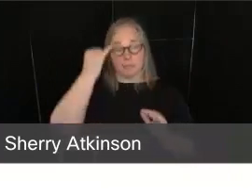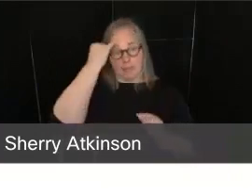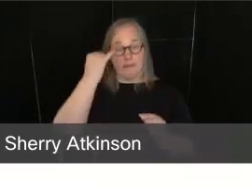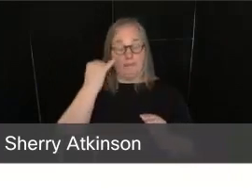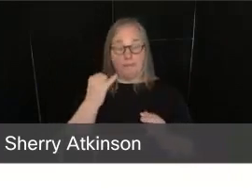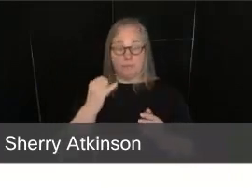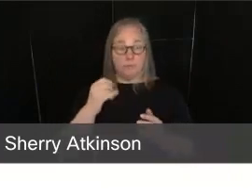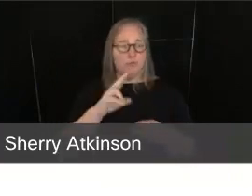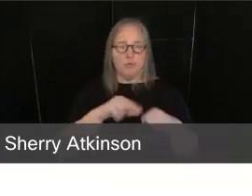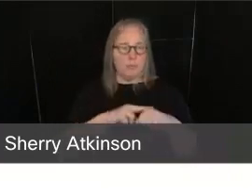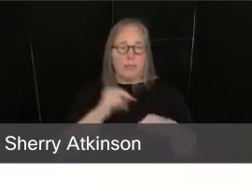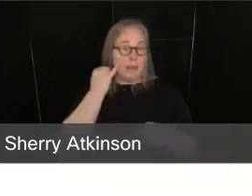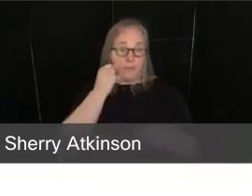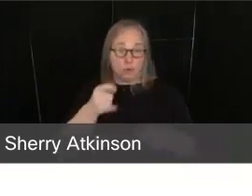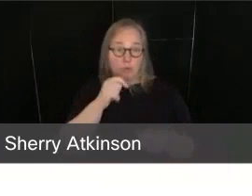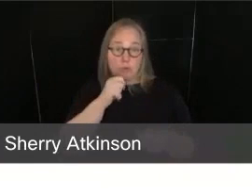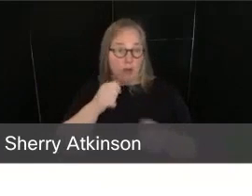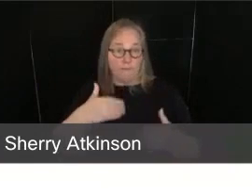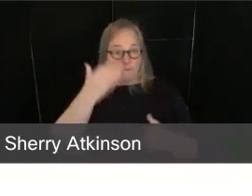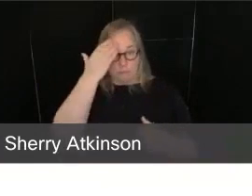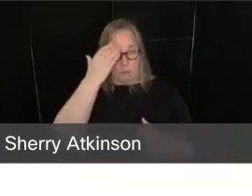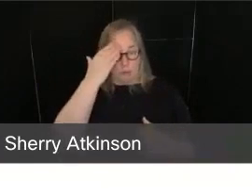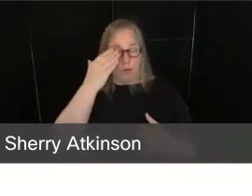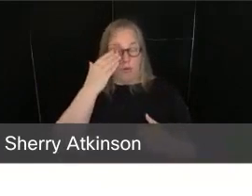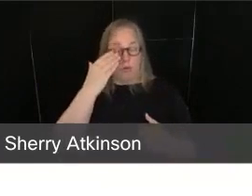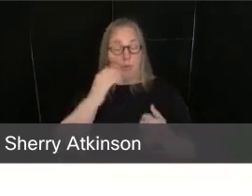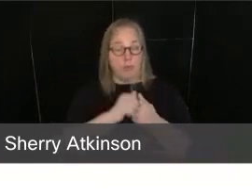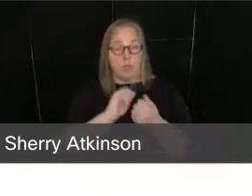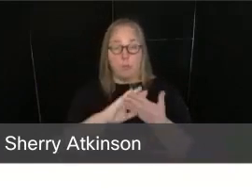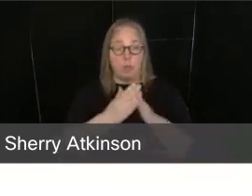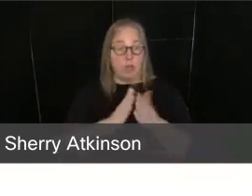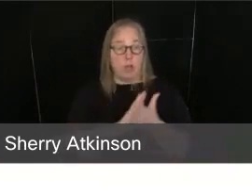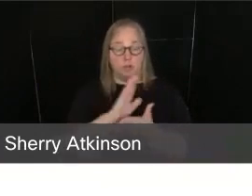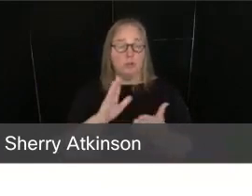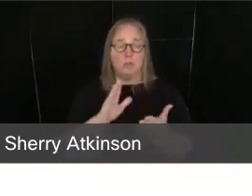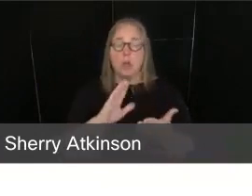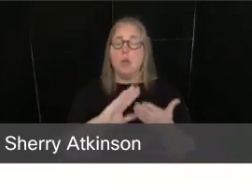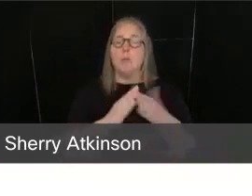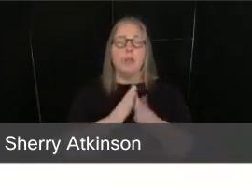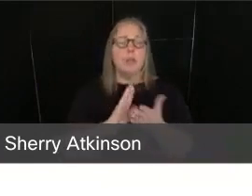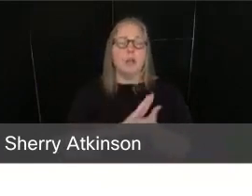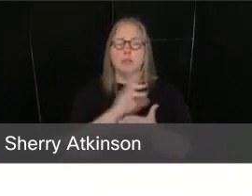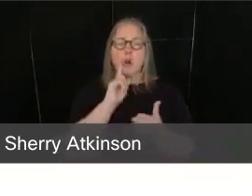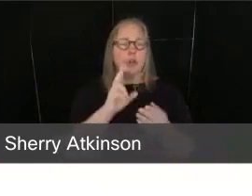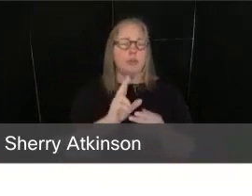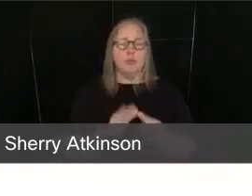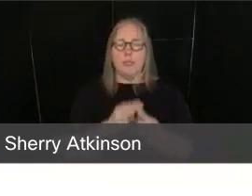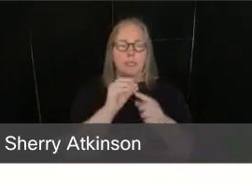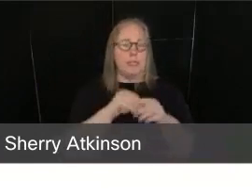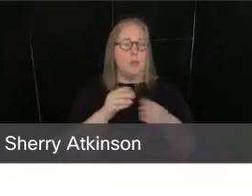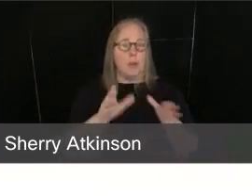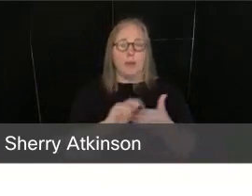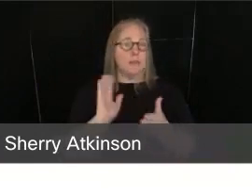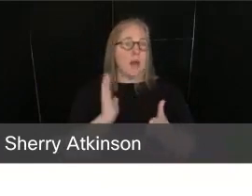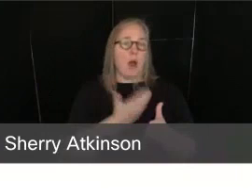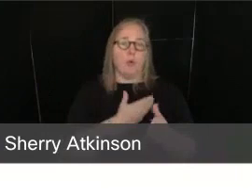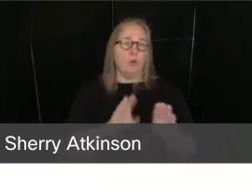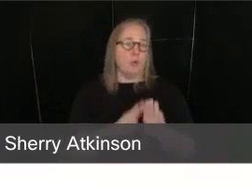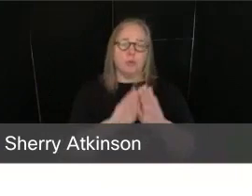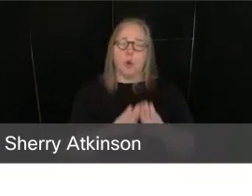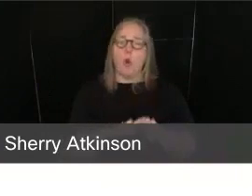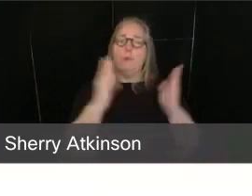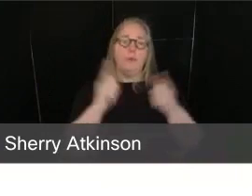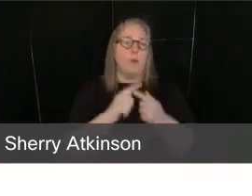not familiar with community colleges are unique in the sense that our doors are open to everybody. Obviously, you have